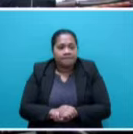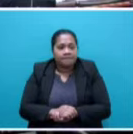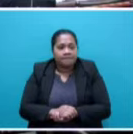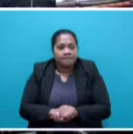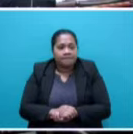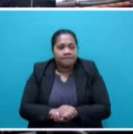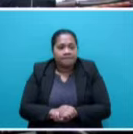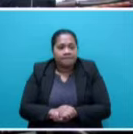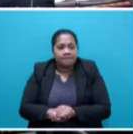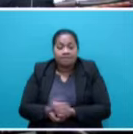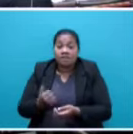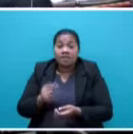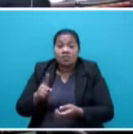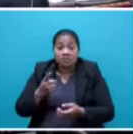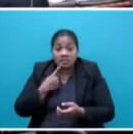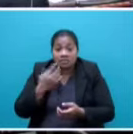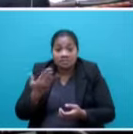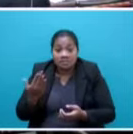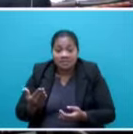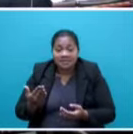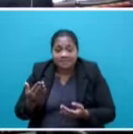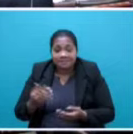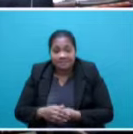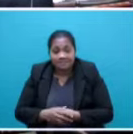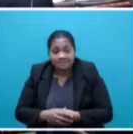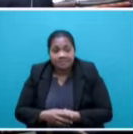anyone wishing to speak? Honourable Leader of the Opposition.